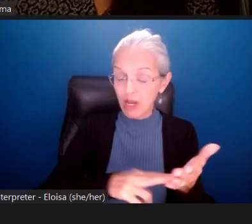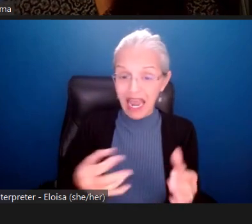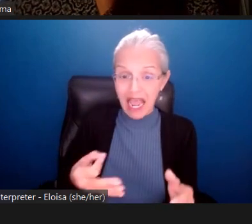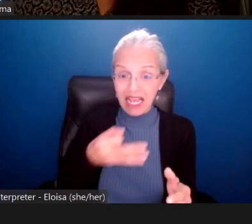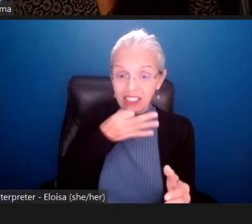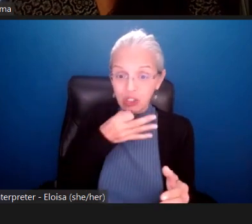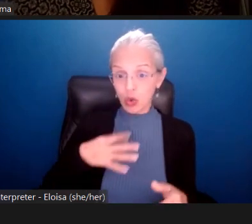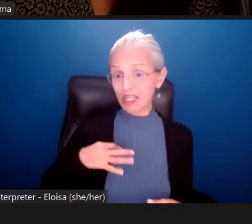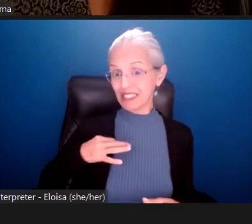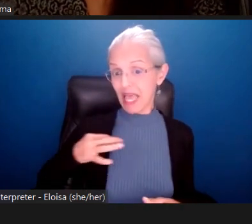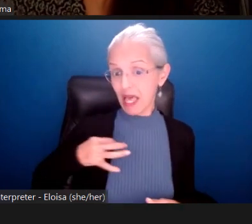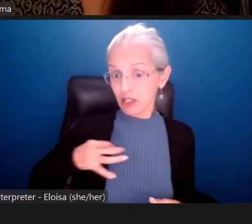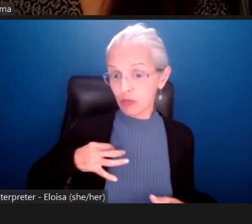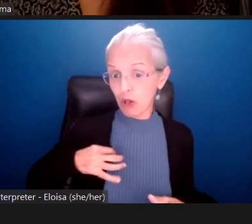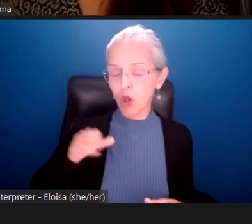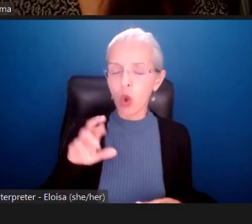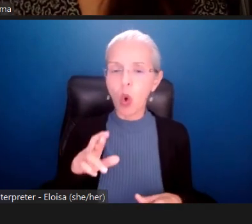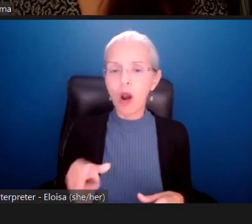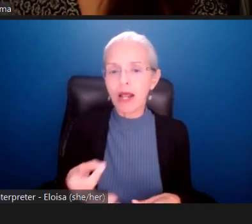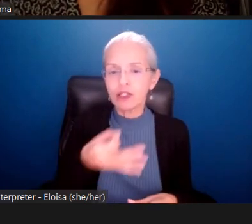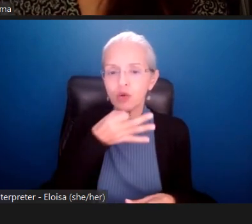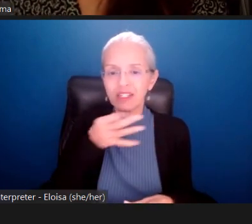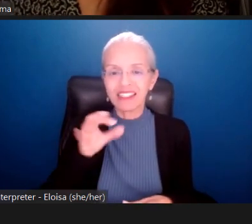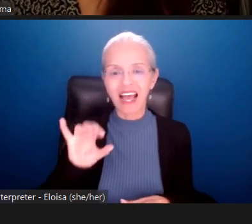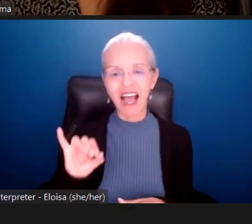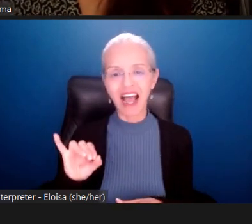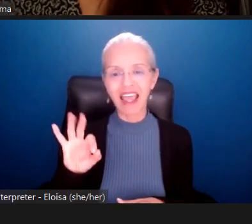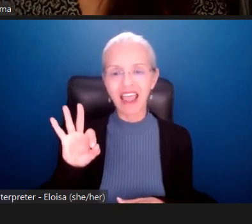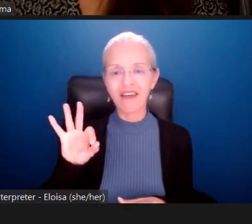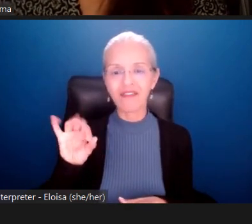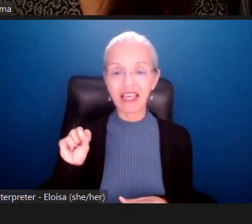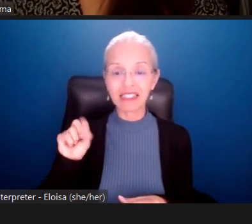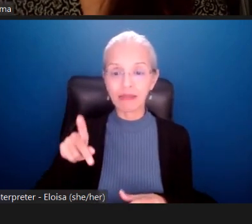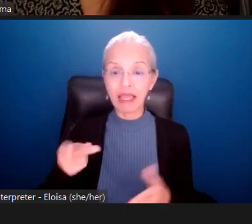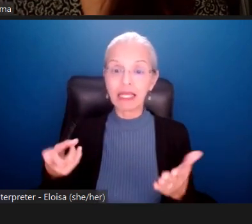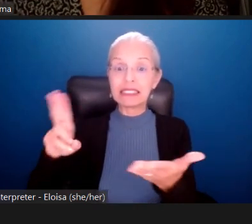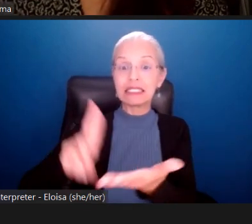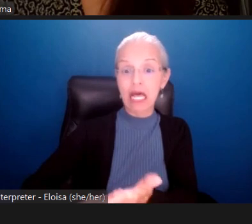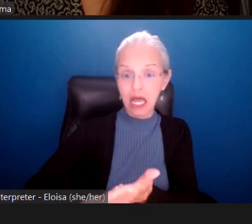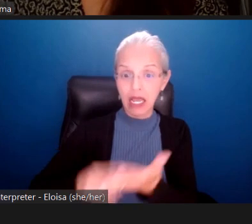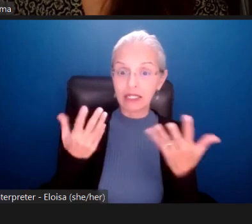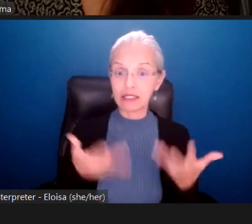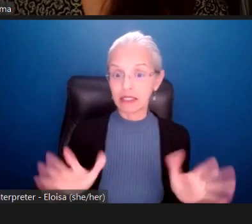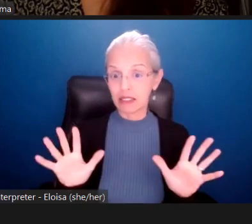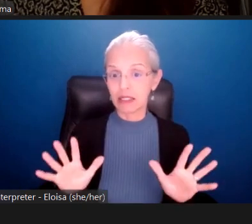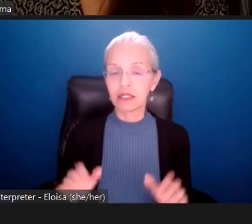or as soon as the IFSP is signed?